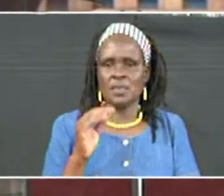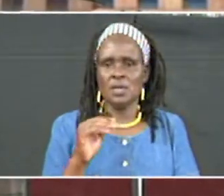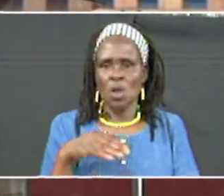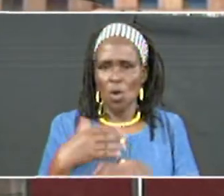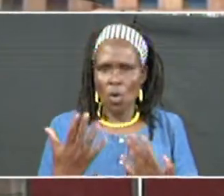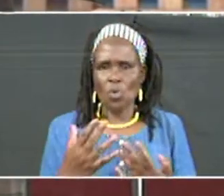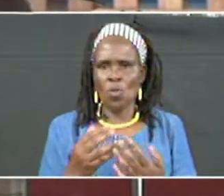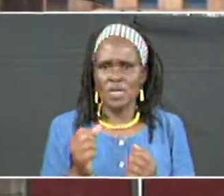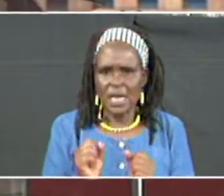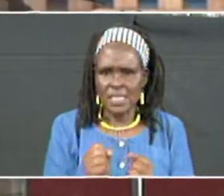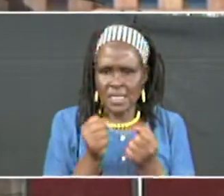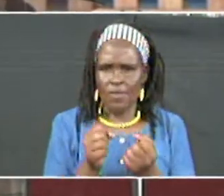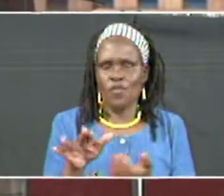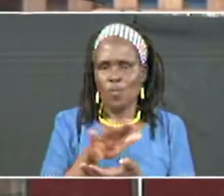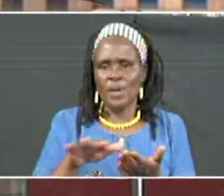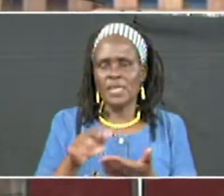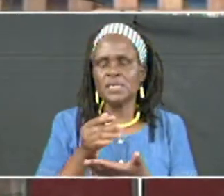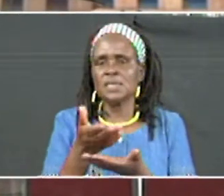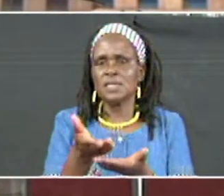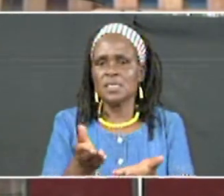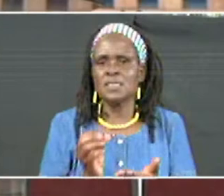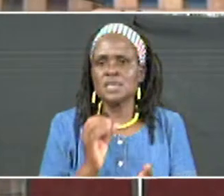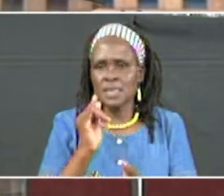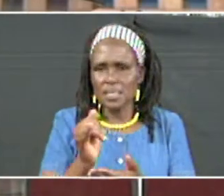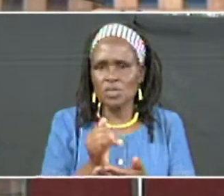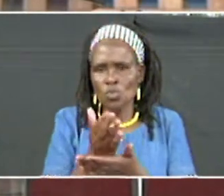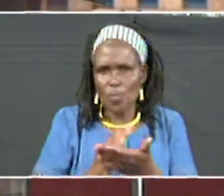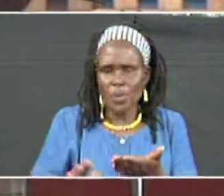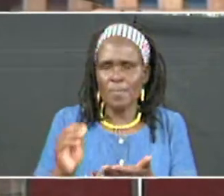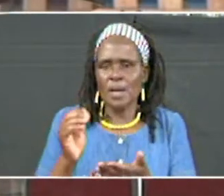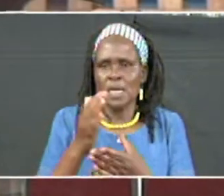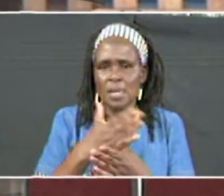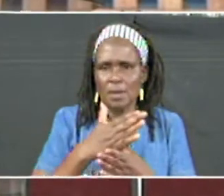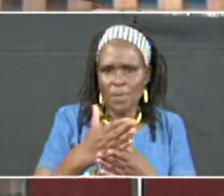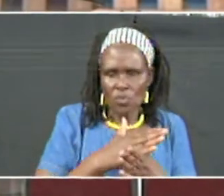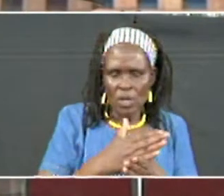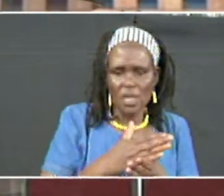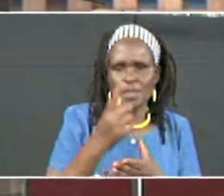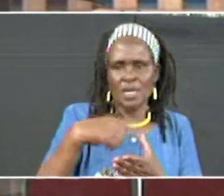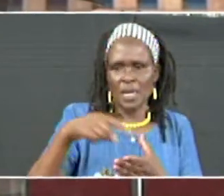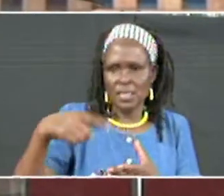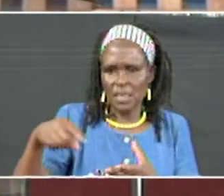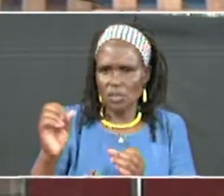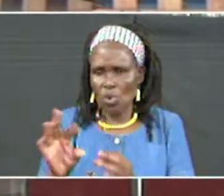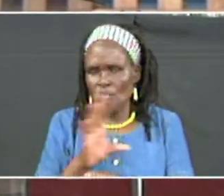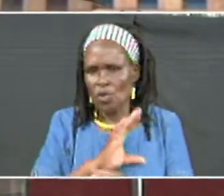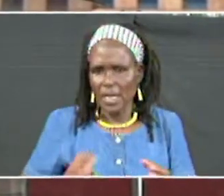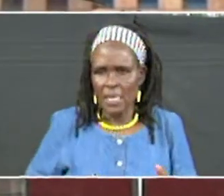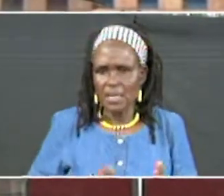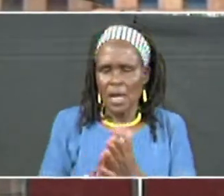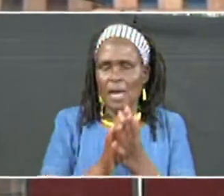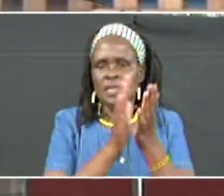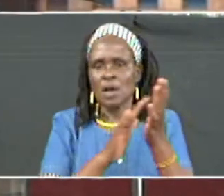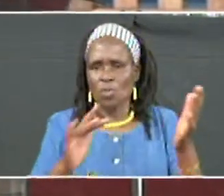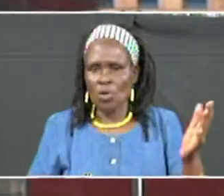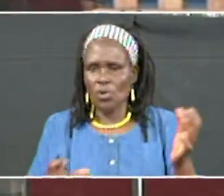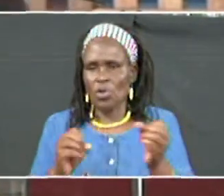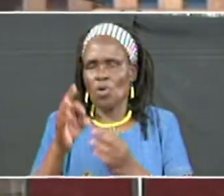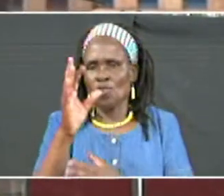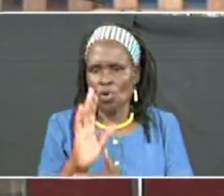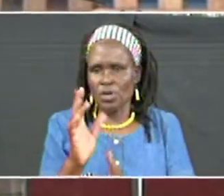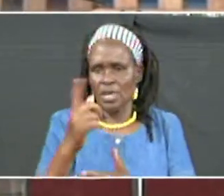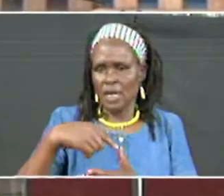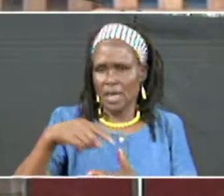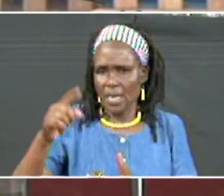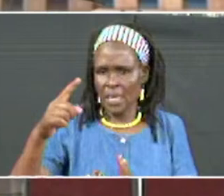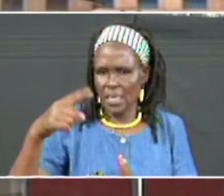place this is to be tucked in between the righteousness of Christ and the glory of God. Righteousness